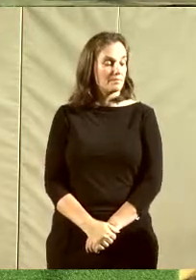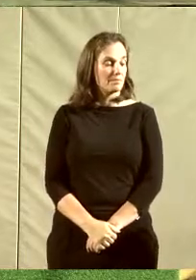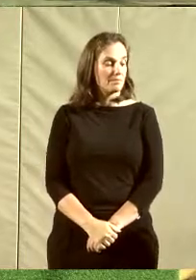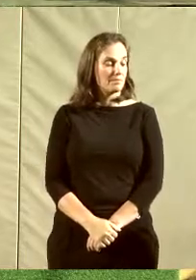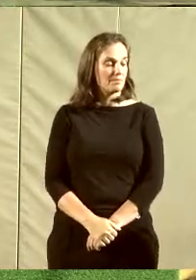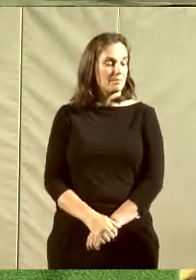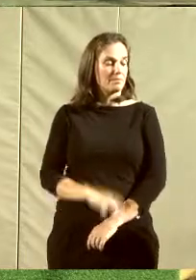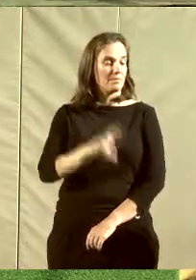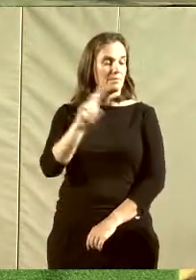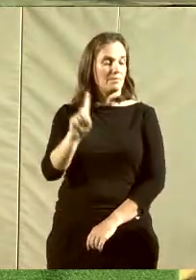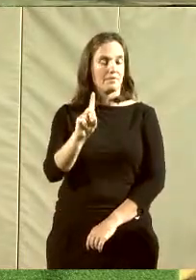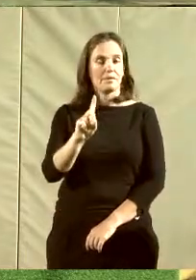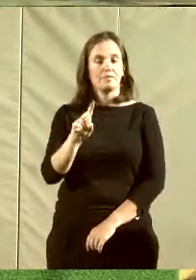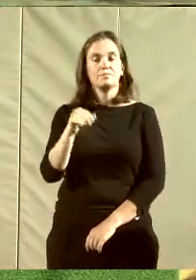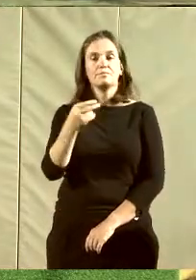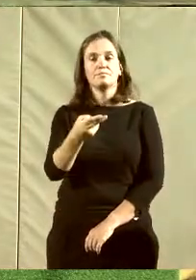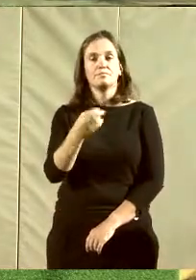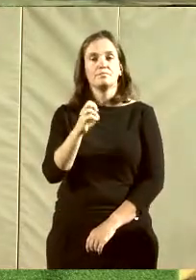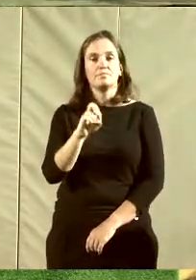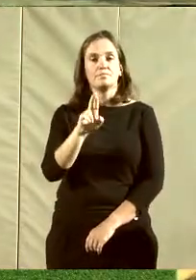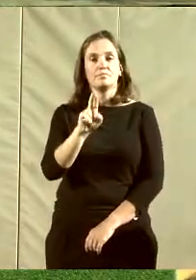David Hernandez.